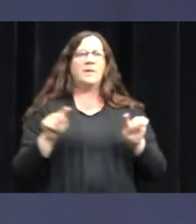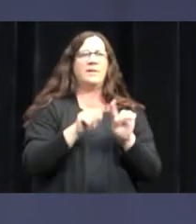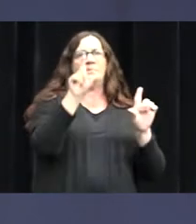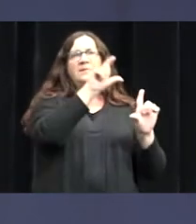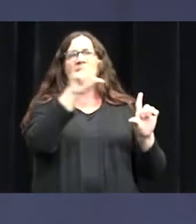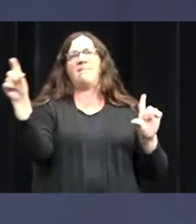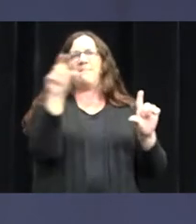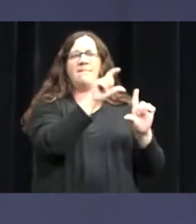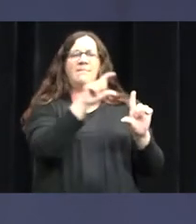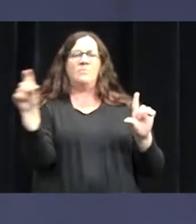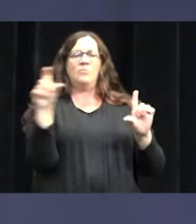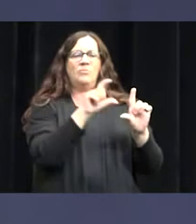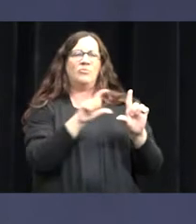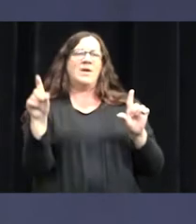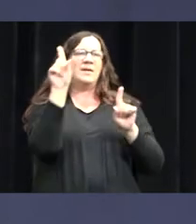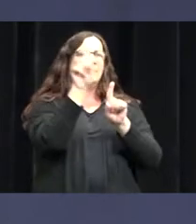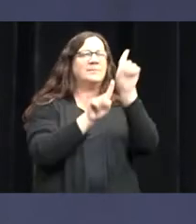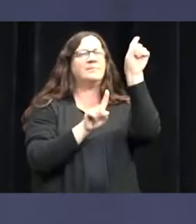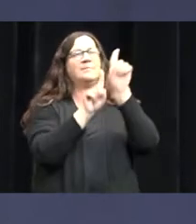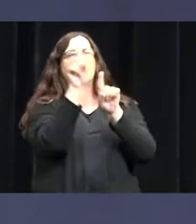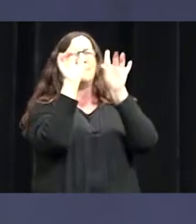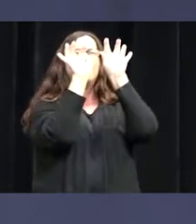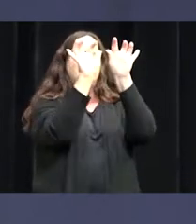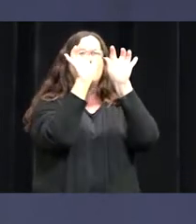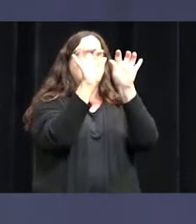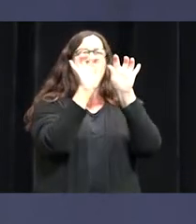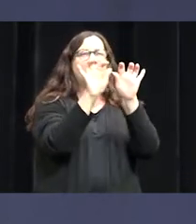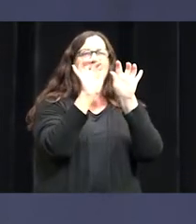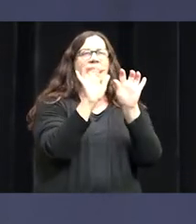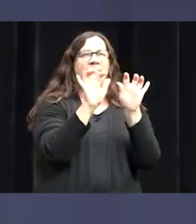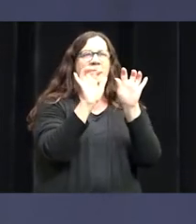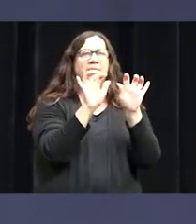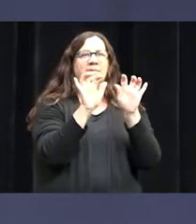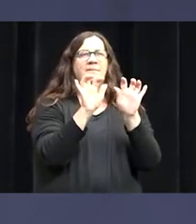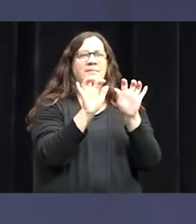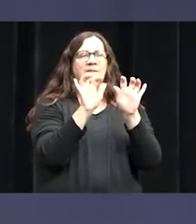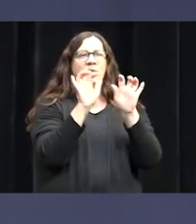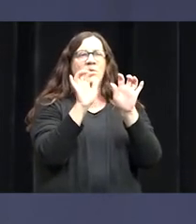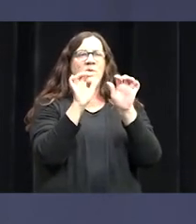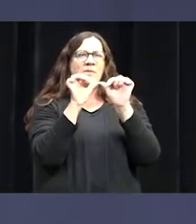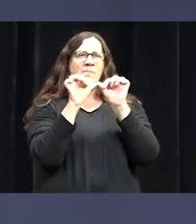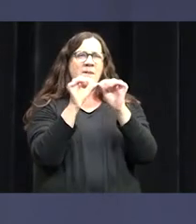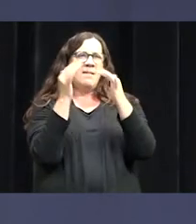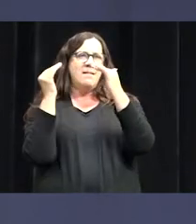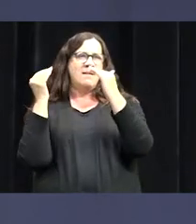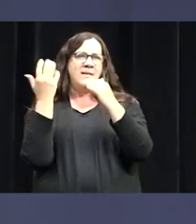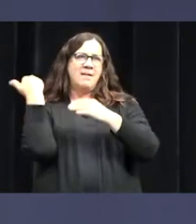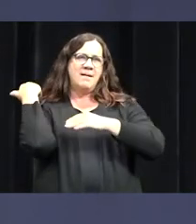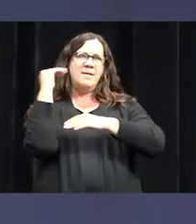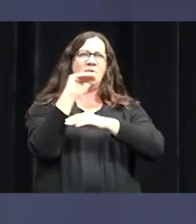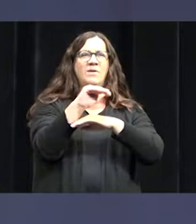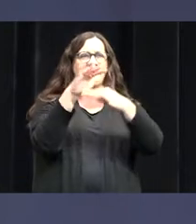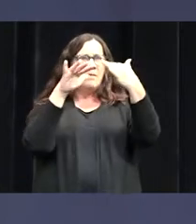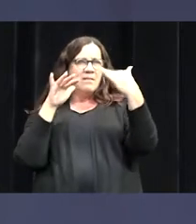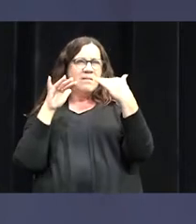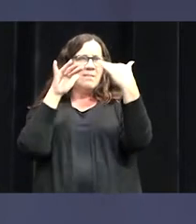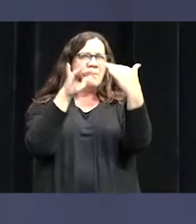who's brought stripes and bright stars through